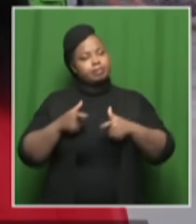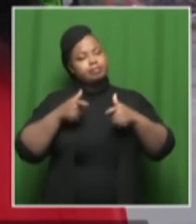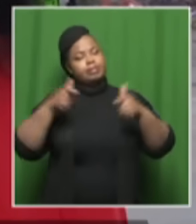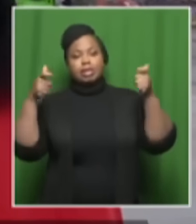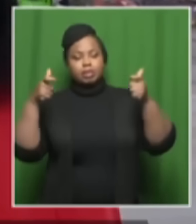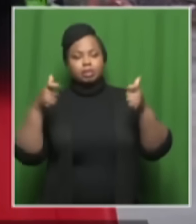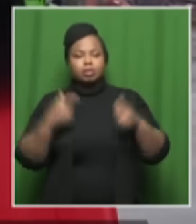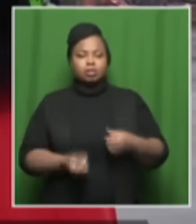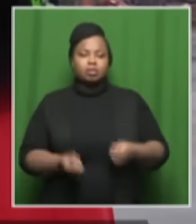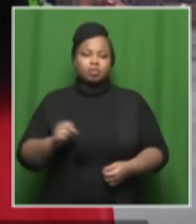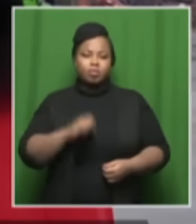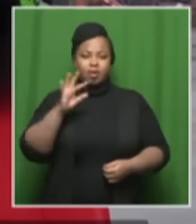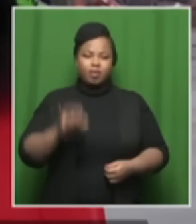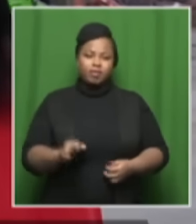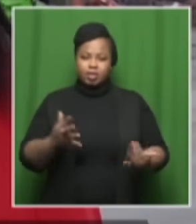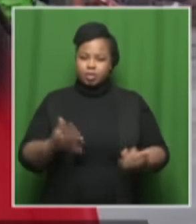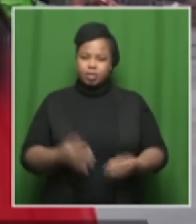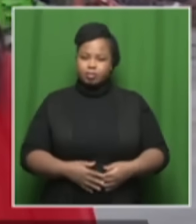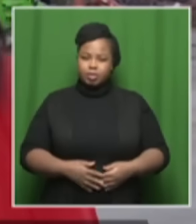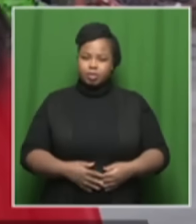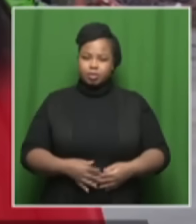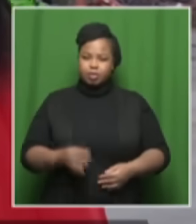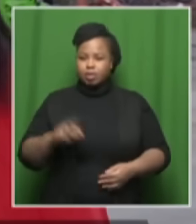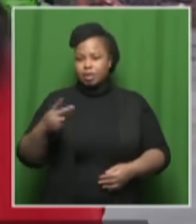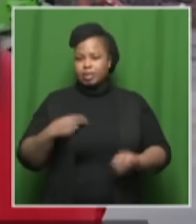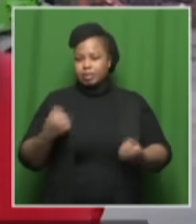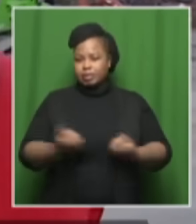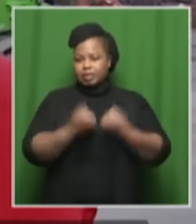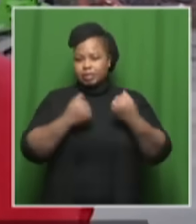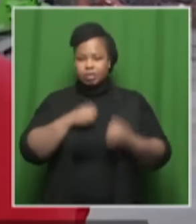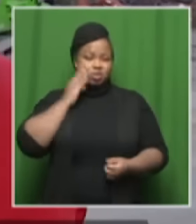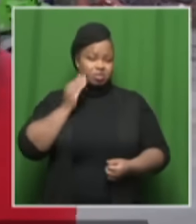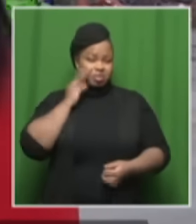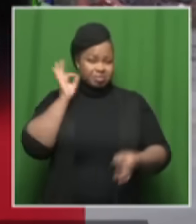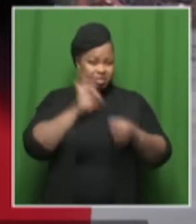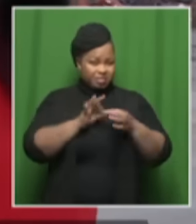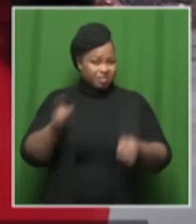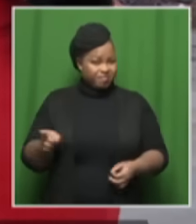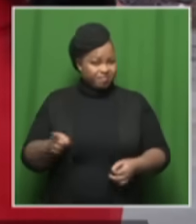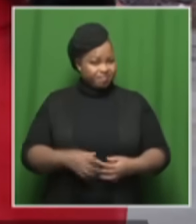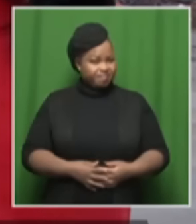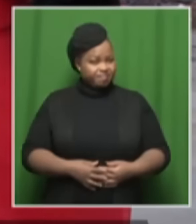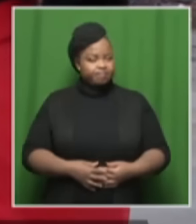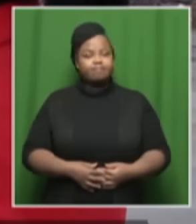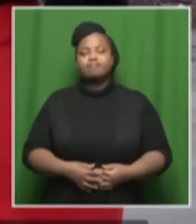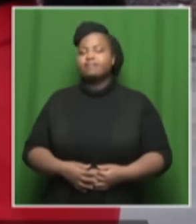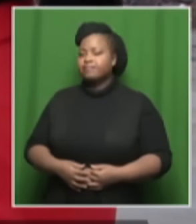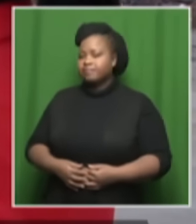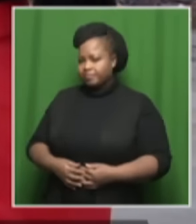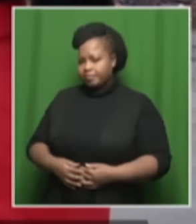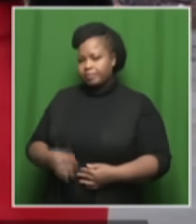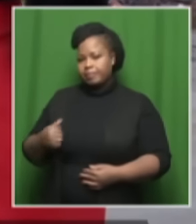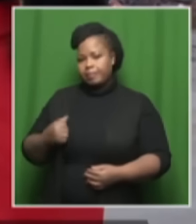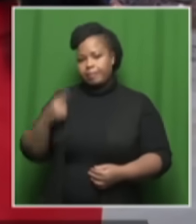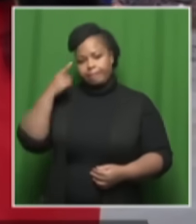terms of South Africa. What have been some of the challenges that you faced in the specific disaster? Yeah, I think